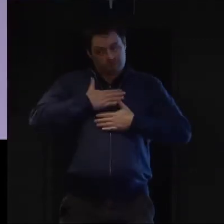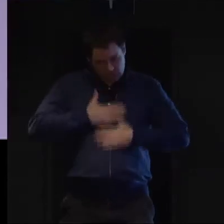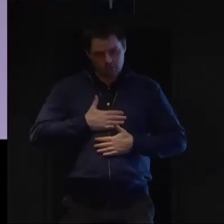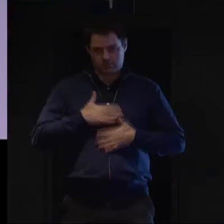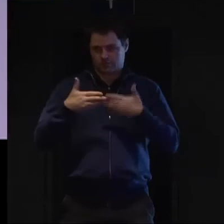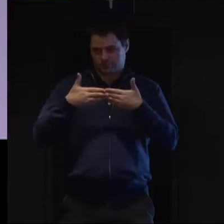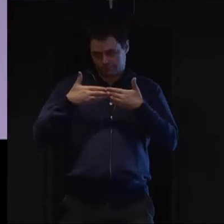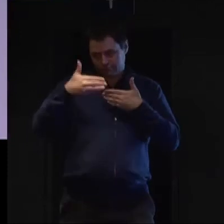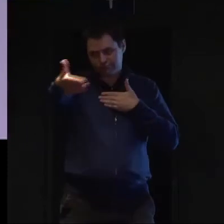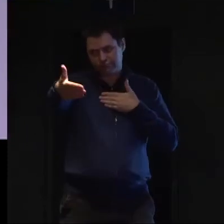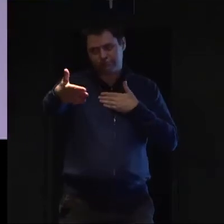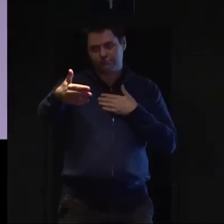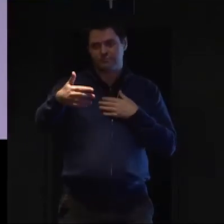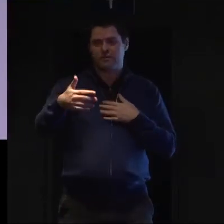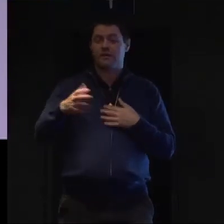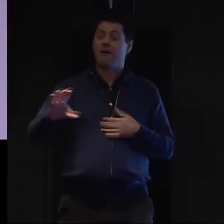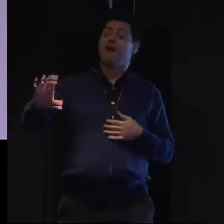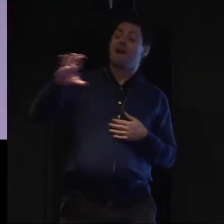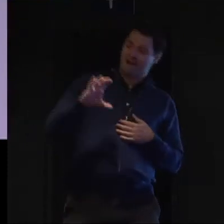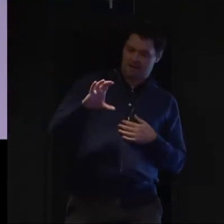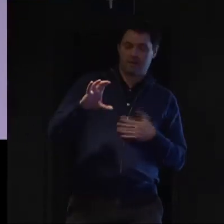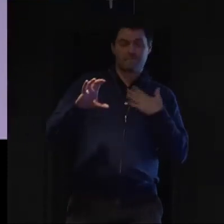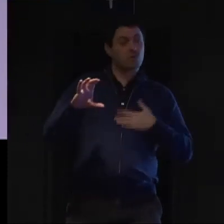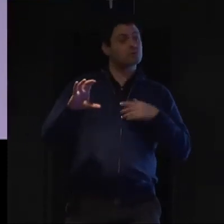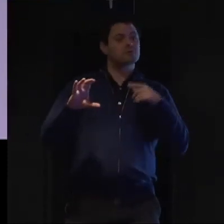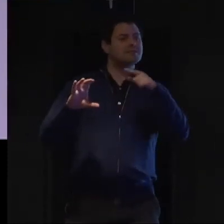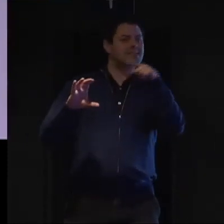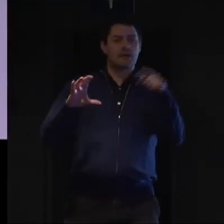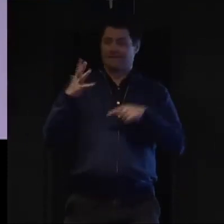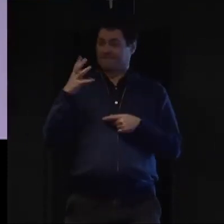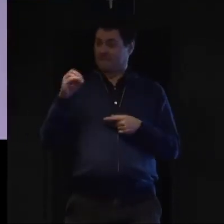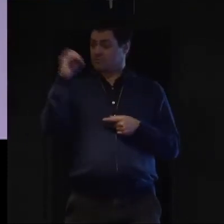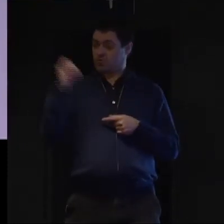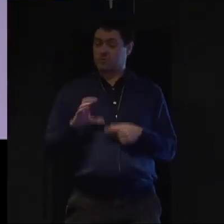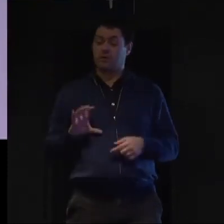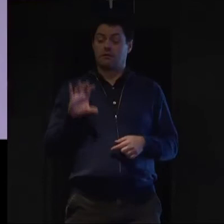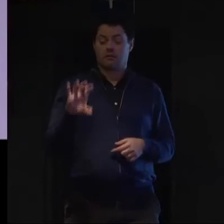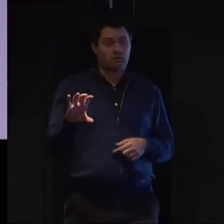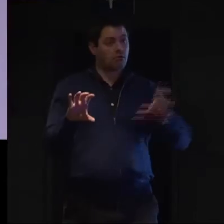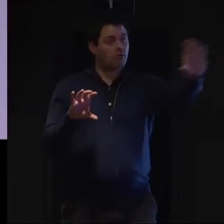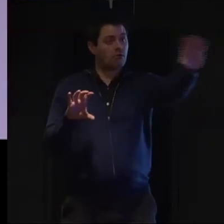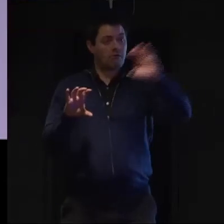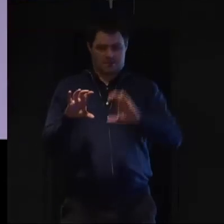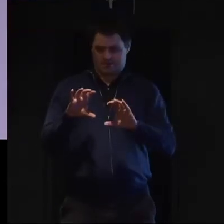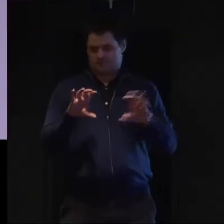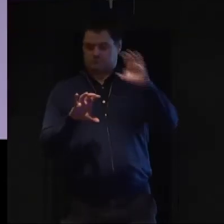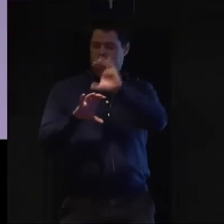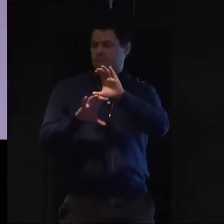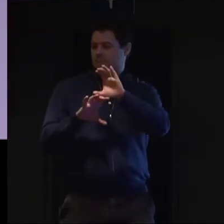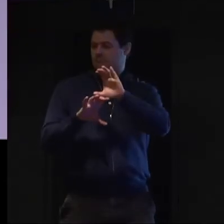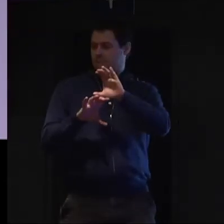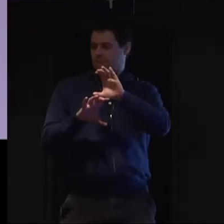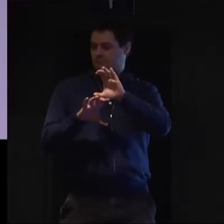funding to increase the wherewithal that we have, both to give Joyce the additional